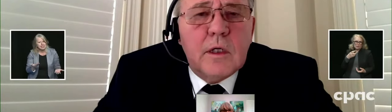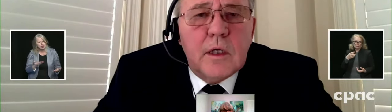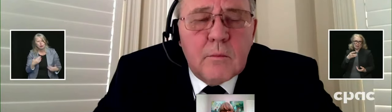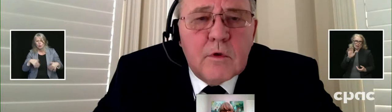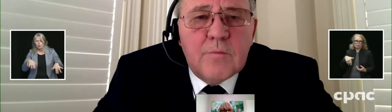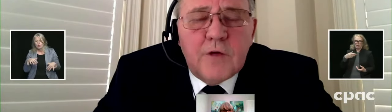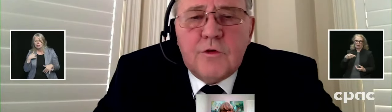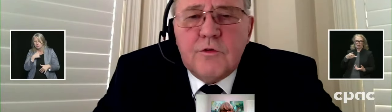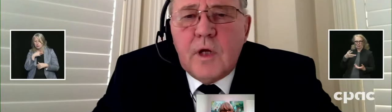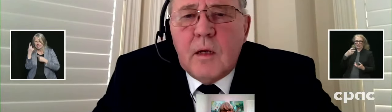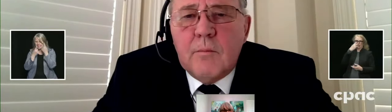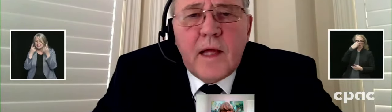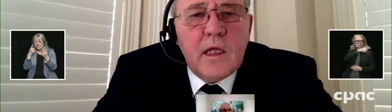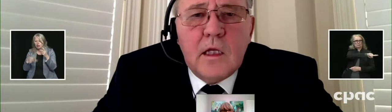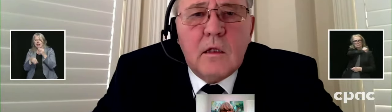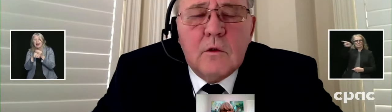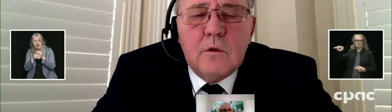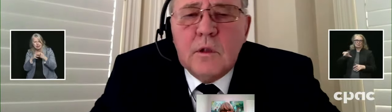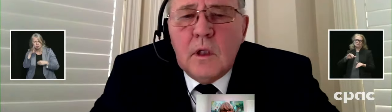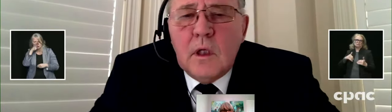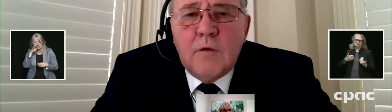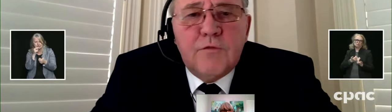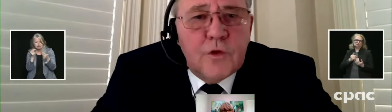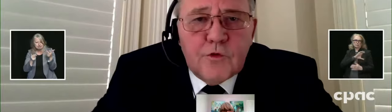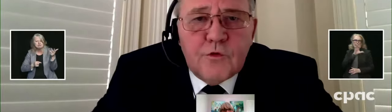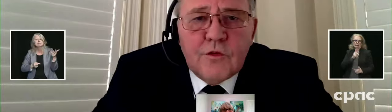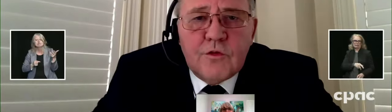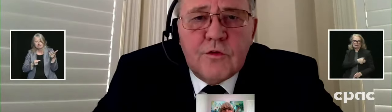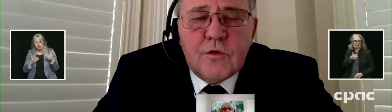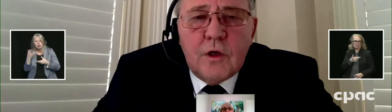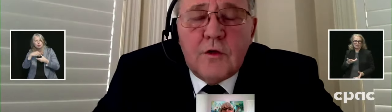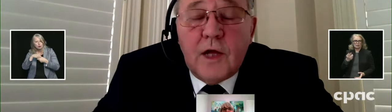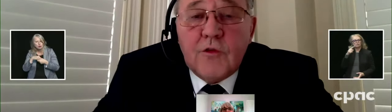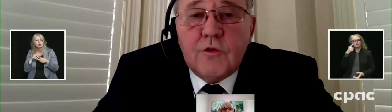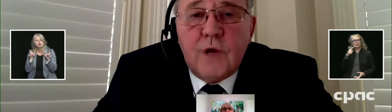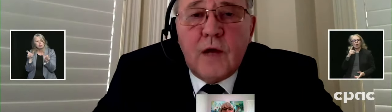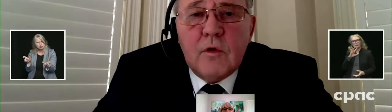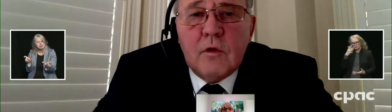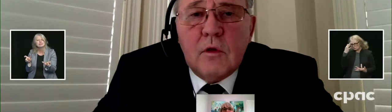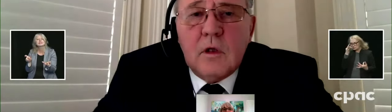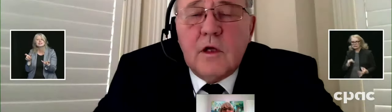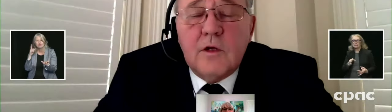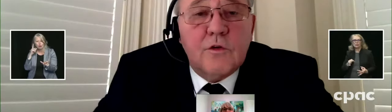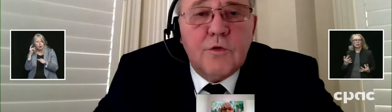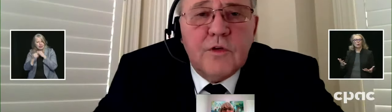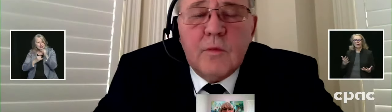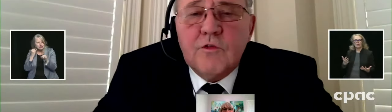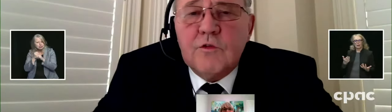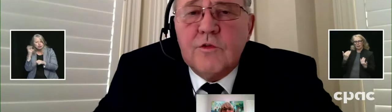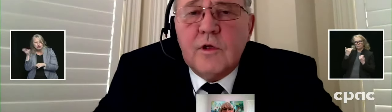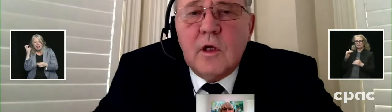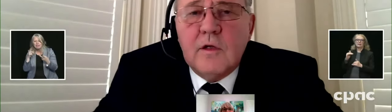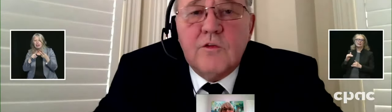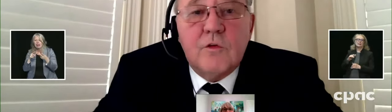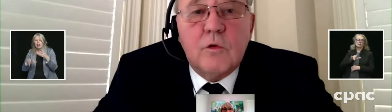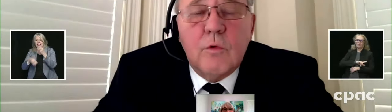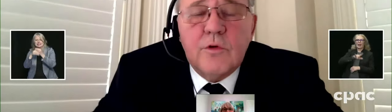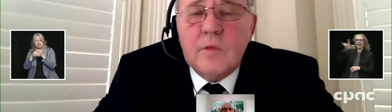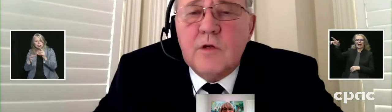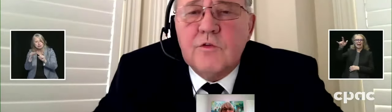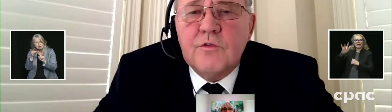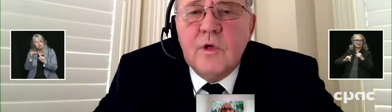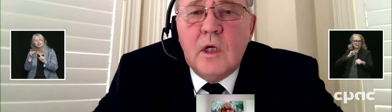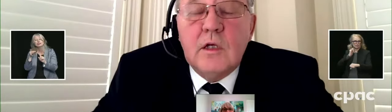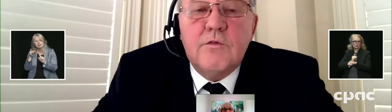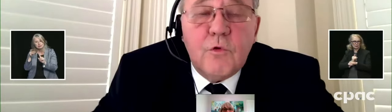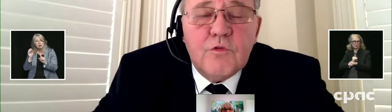at a number of measures that can include further restrictions on international travel, additional tracing measures, additional quarantine